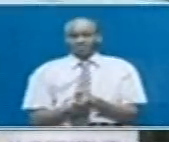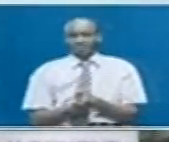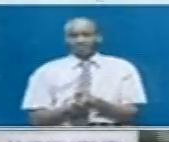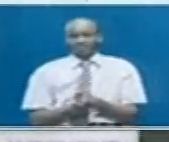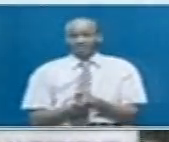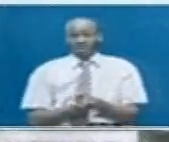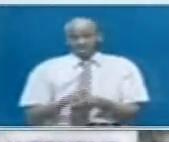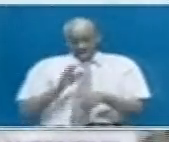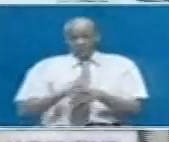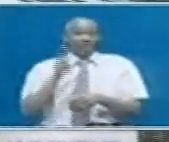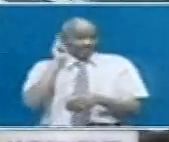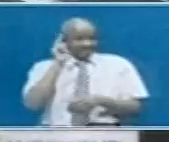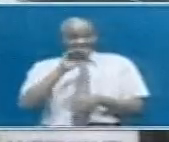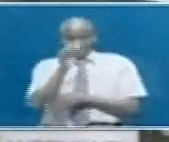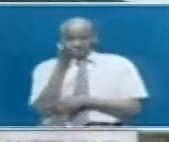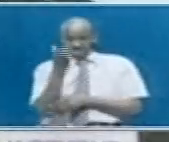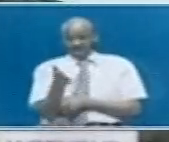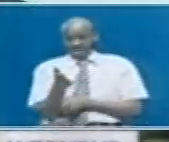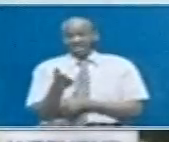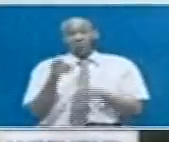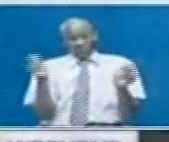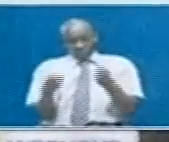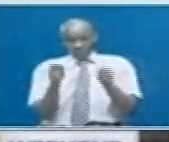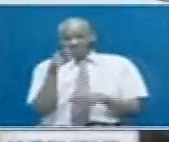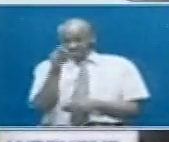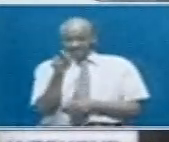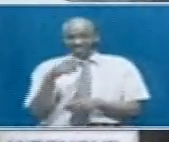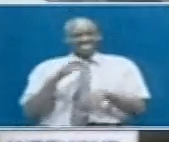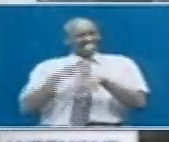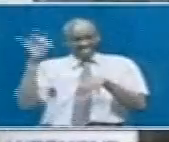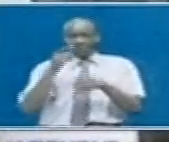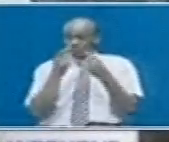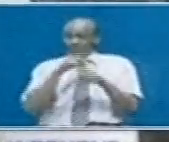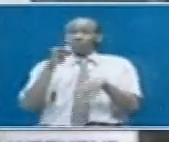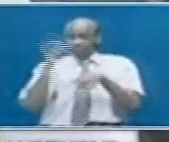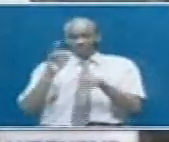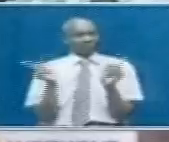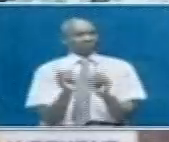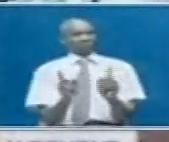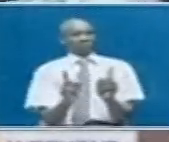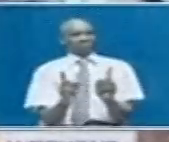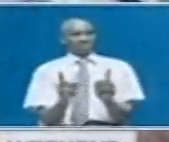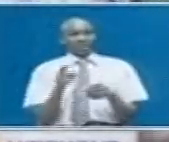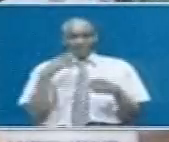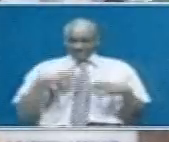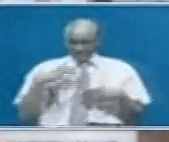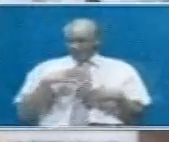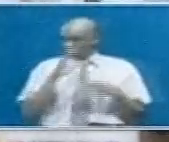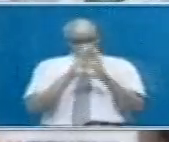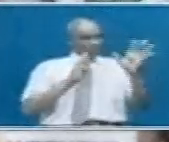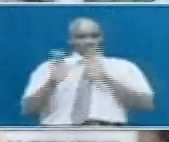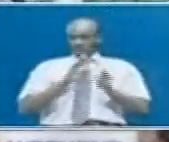On the streets of Kisii Town, matters witchcraft are a sensitive topic, one that residents often shy away